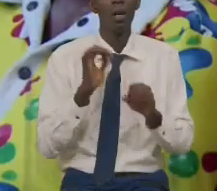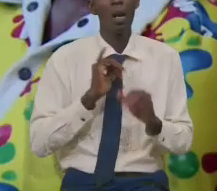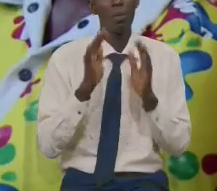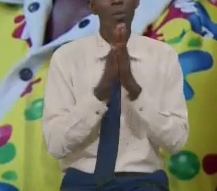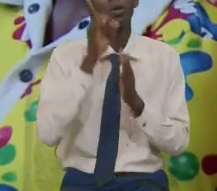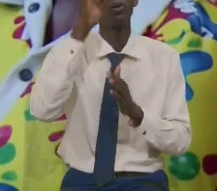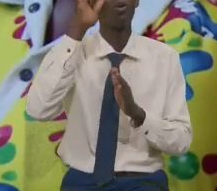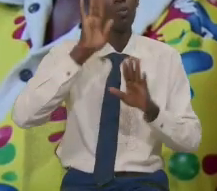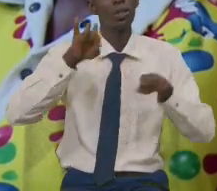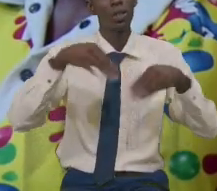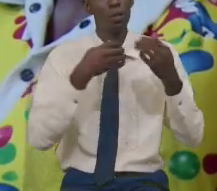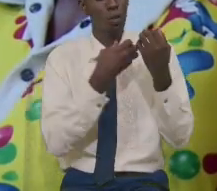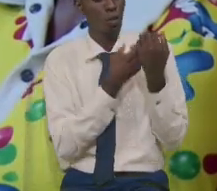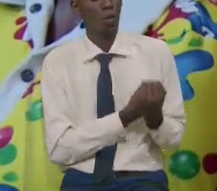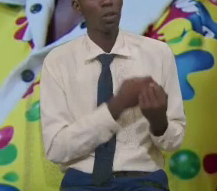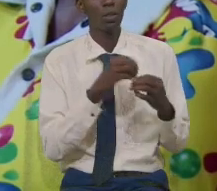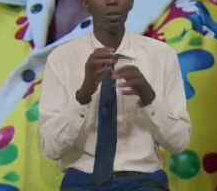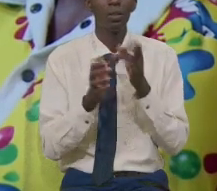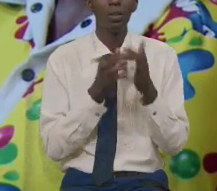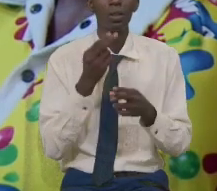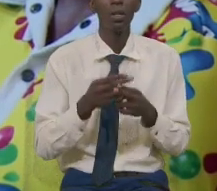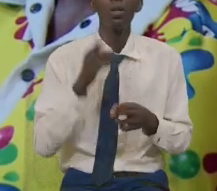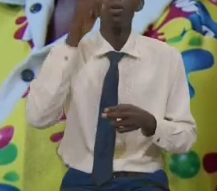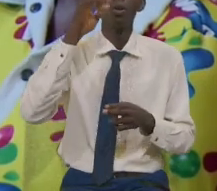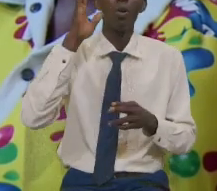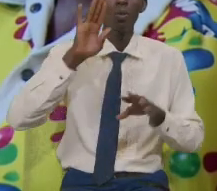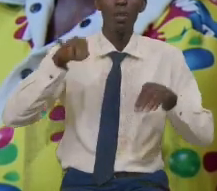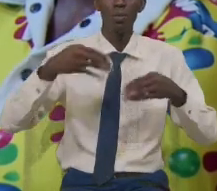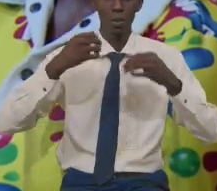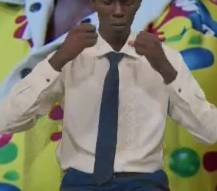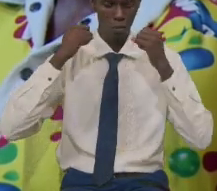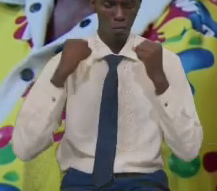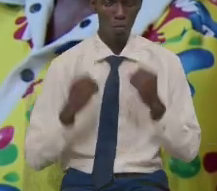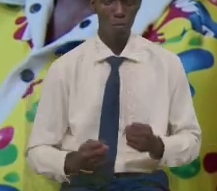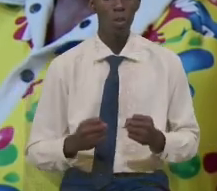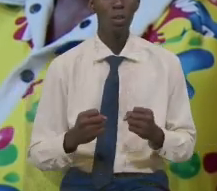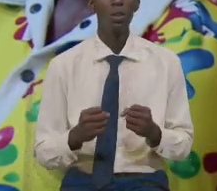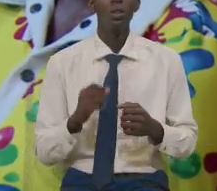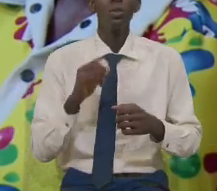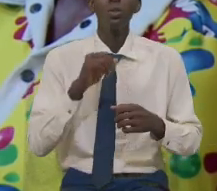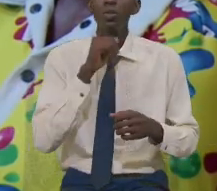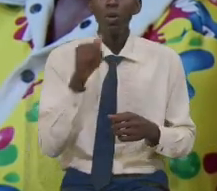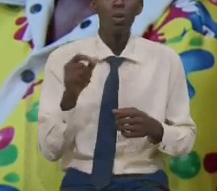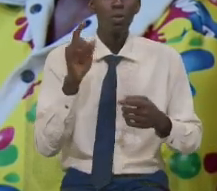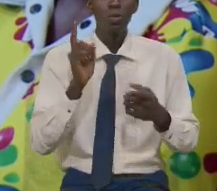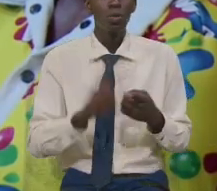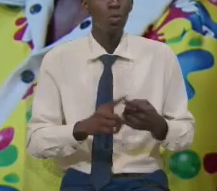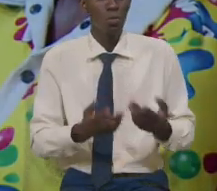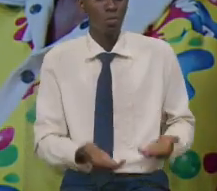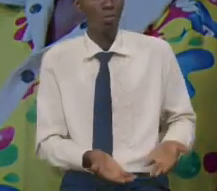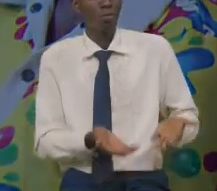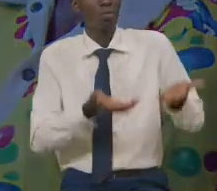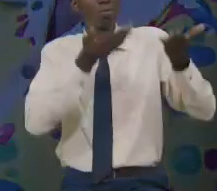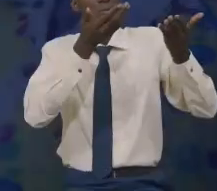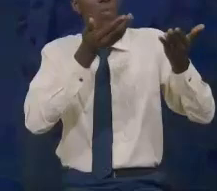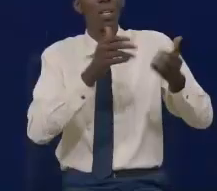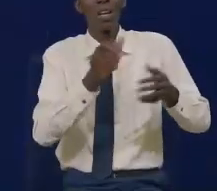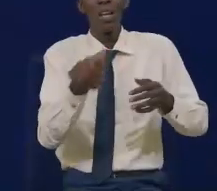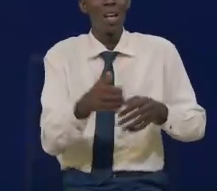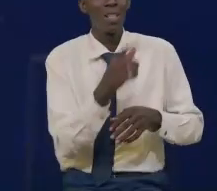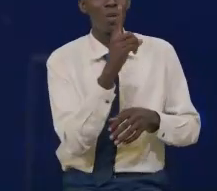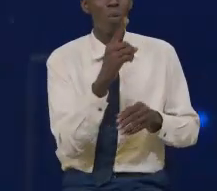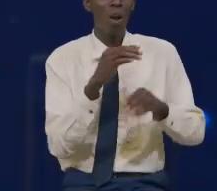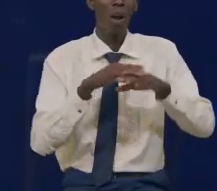courage, and God will give you the stamina and the backbone not to exalt anybody above